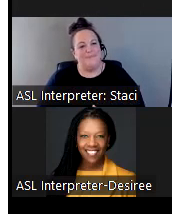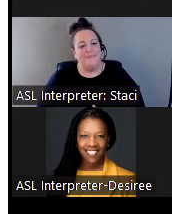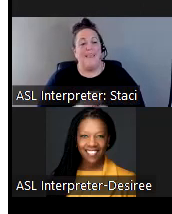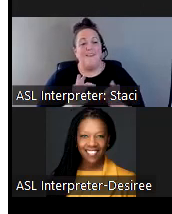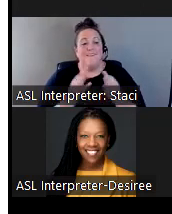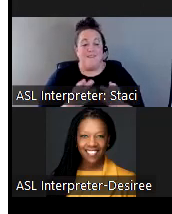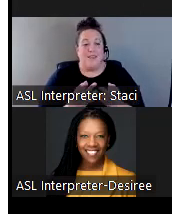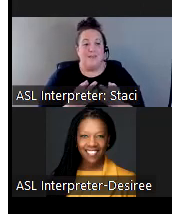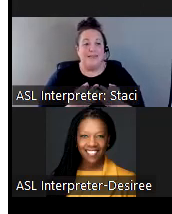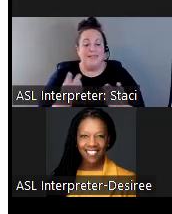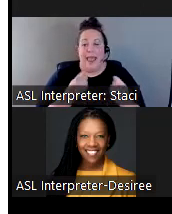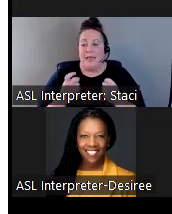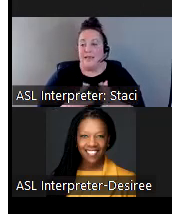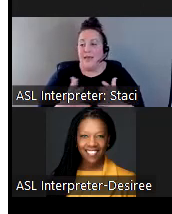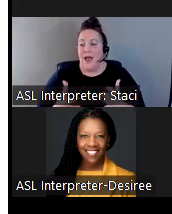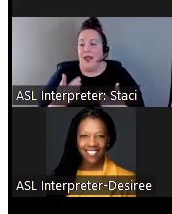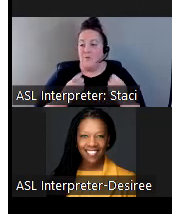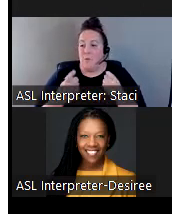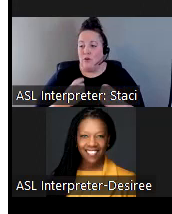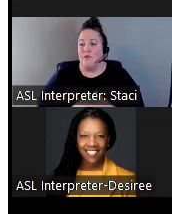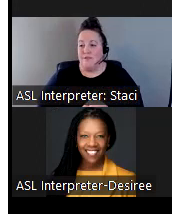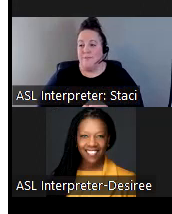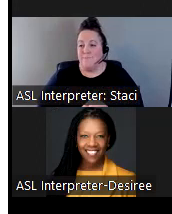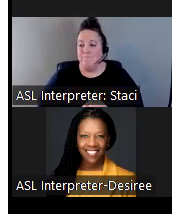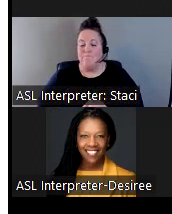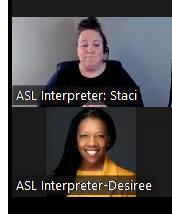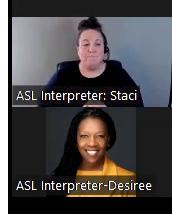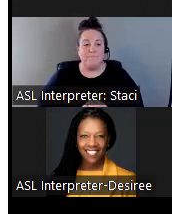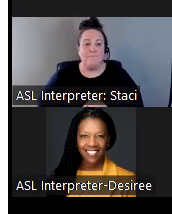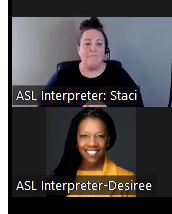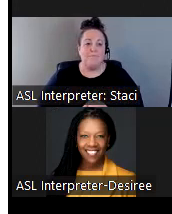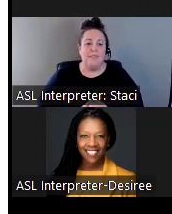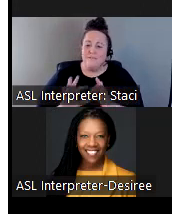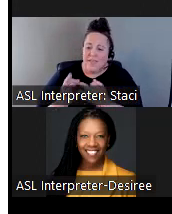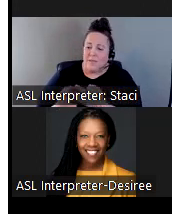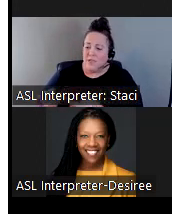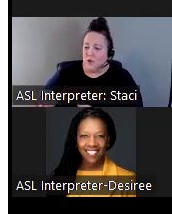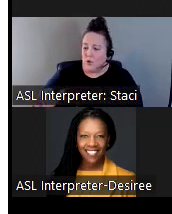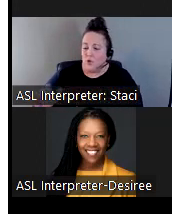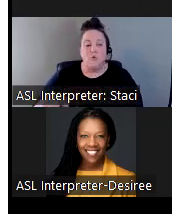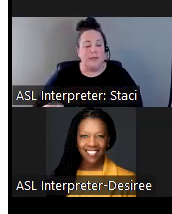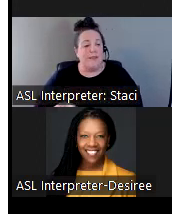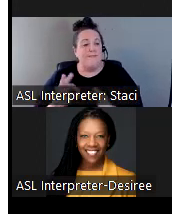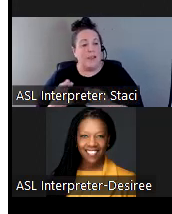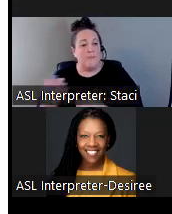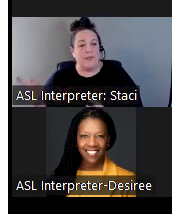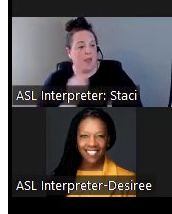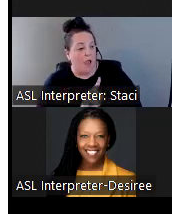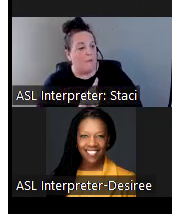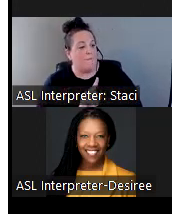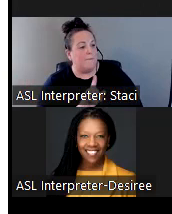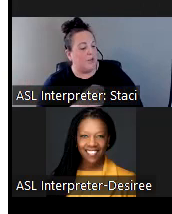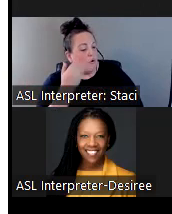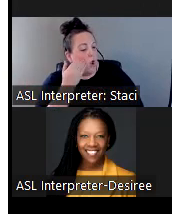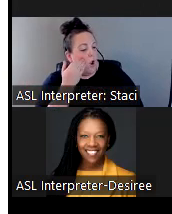Families ask a lot of questions. Now, this is for you too. So when a family comes in, I'd like to know more about different ways